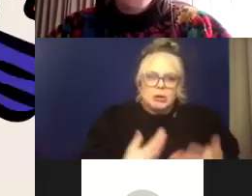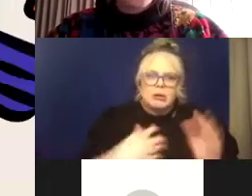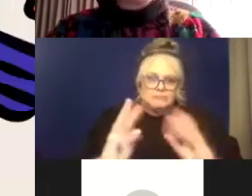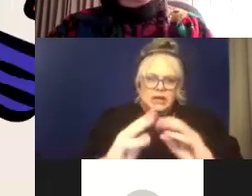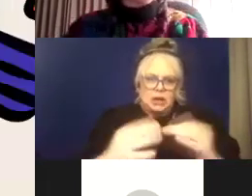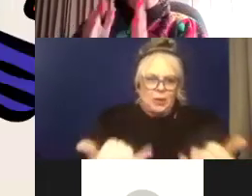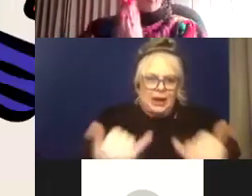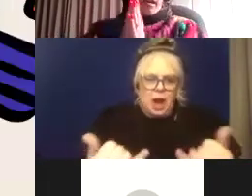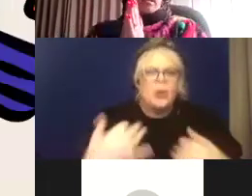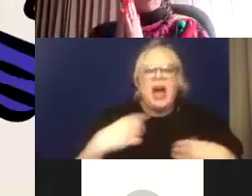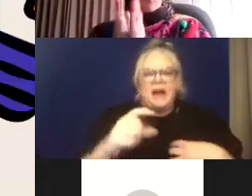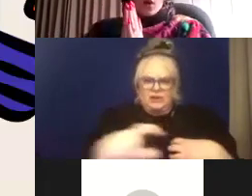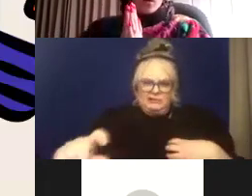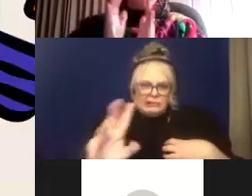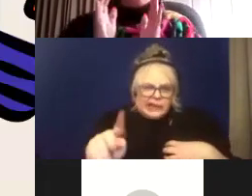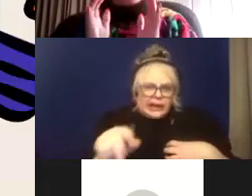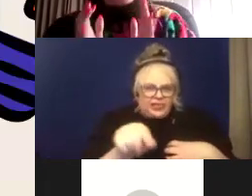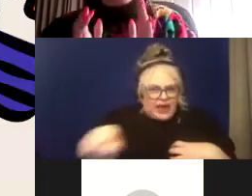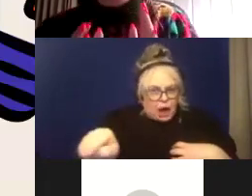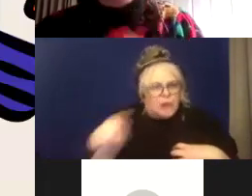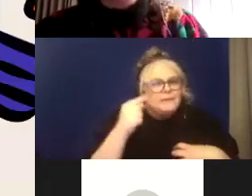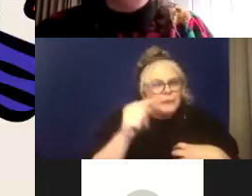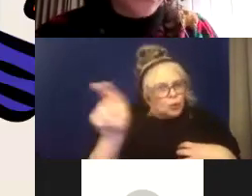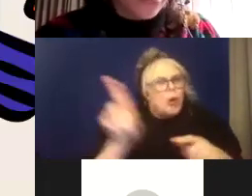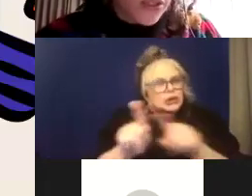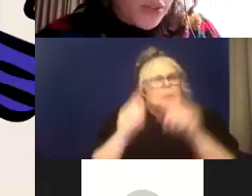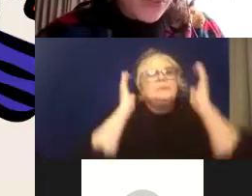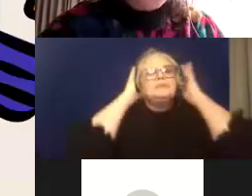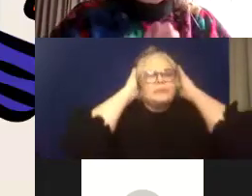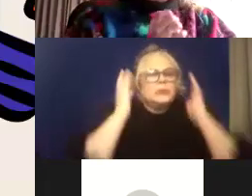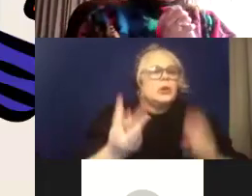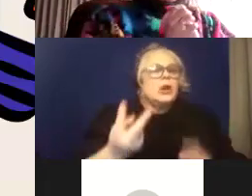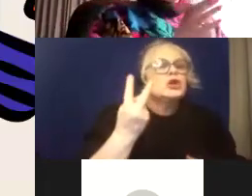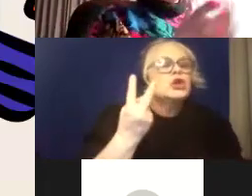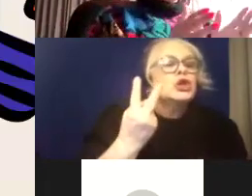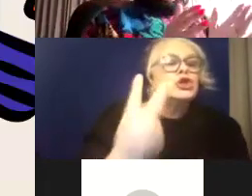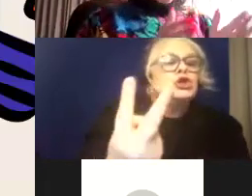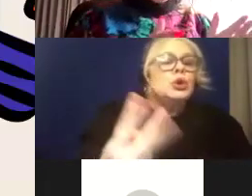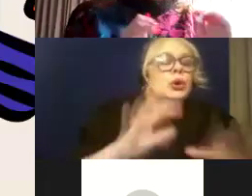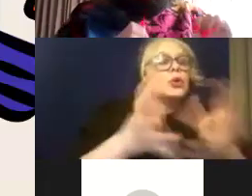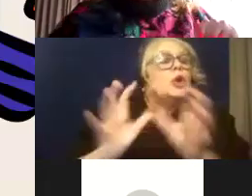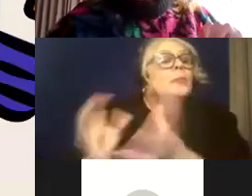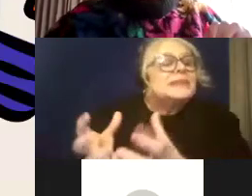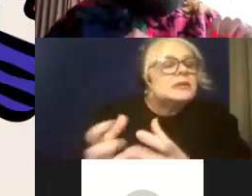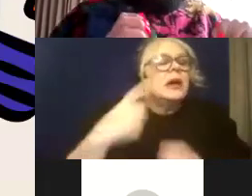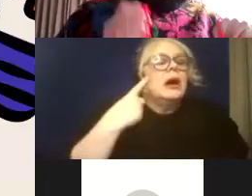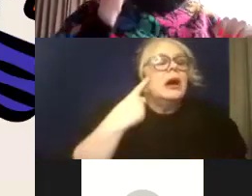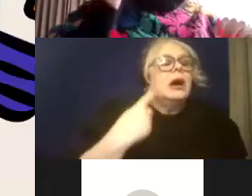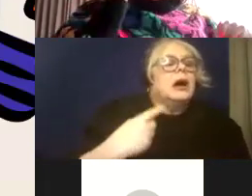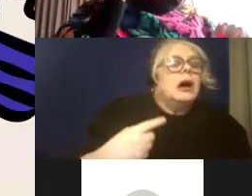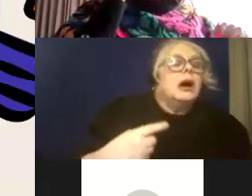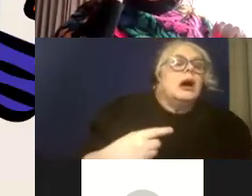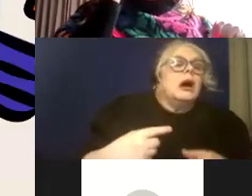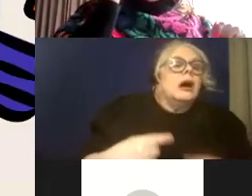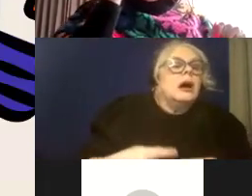These are two specific helplines for image-based sexual abuse. CCRI is the Cyber